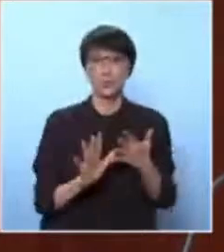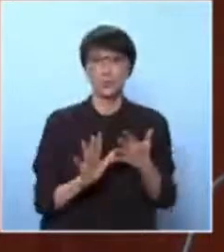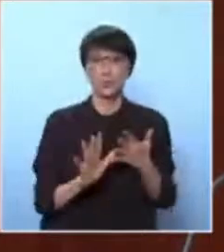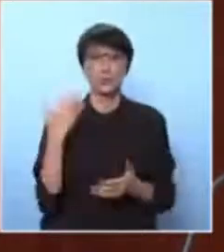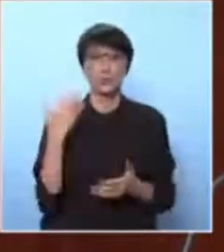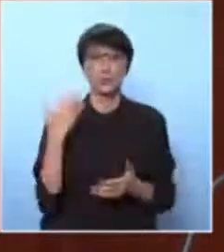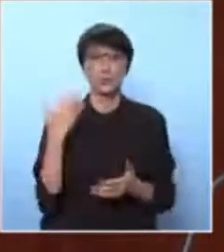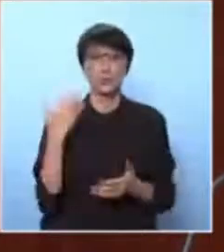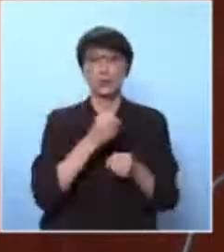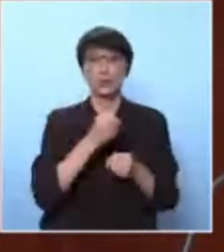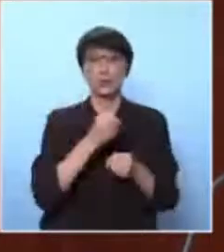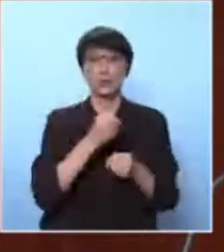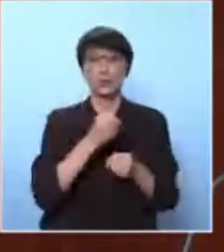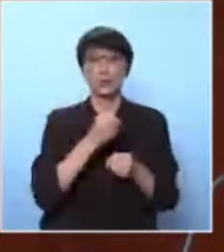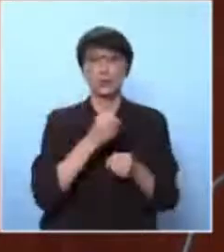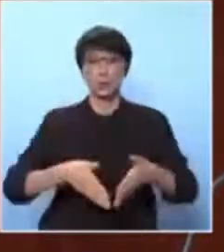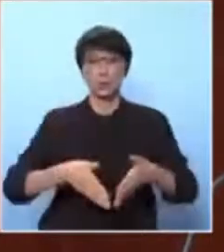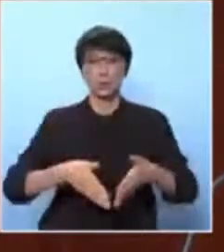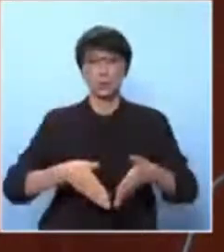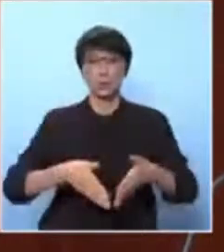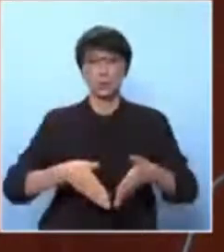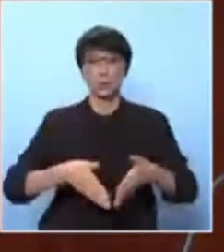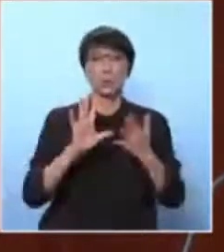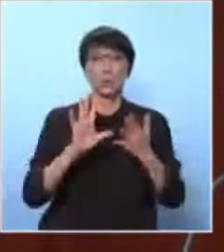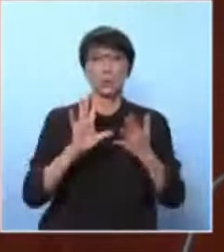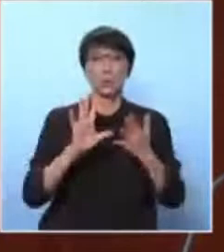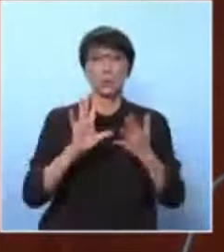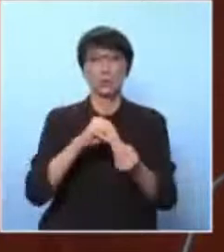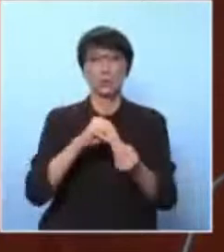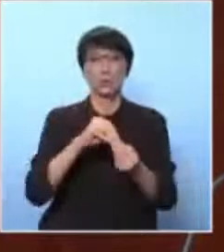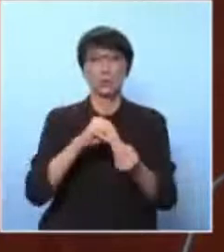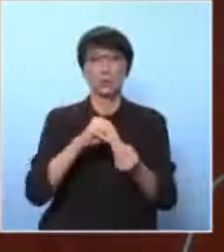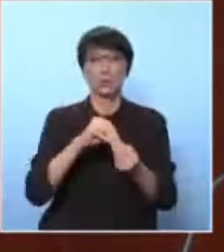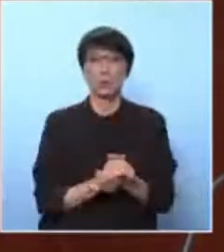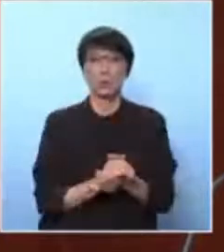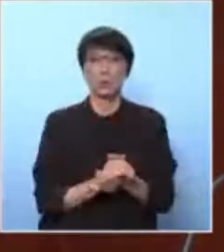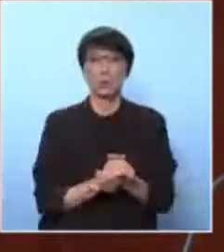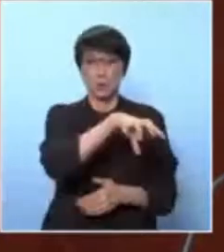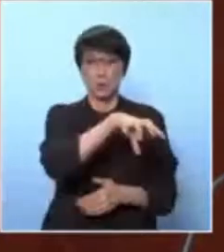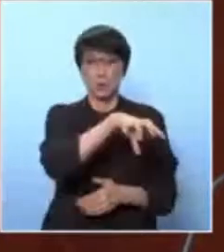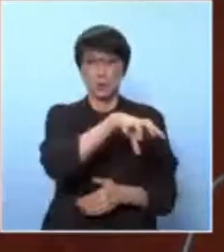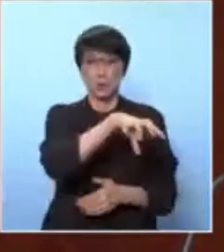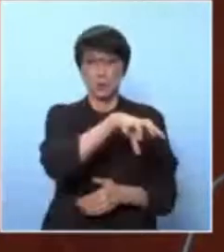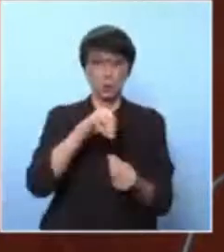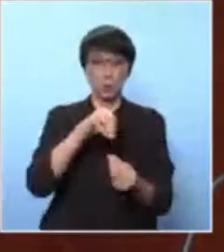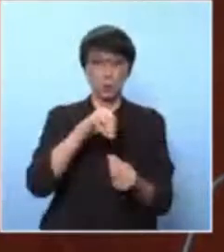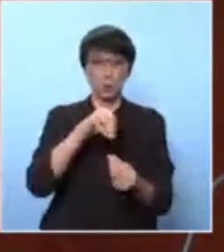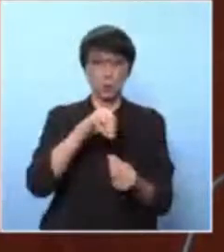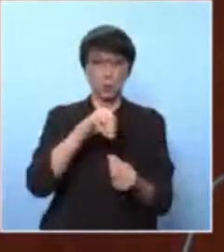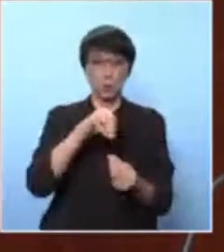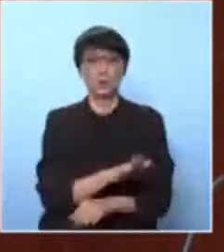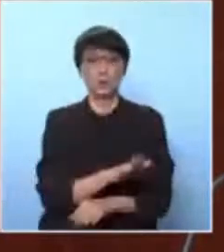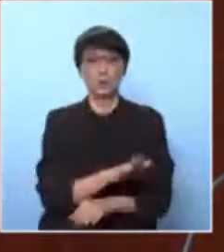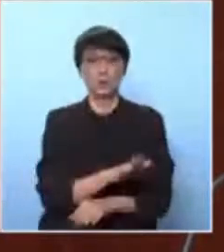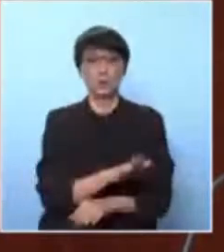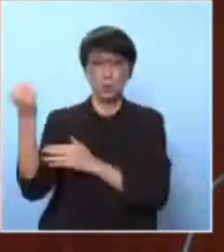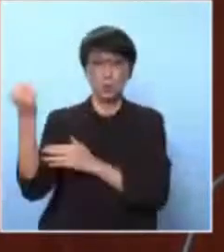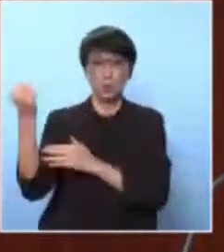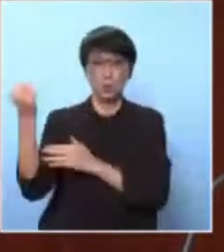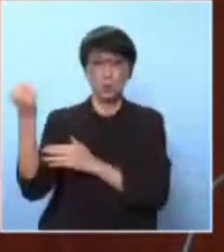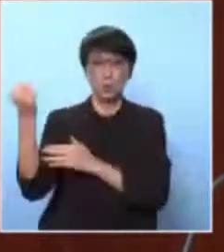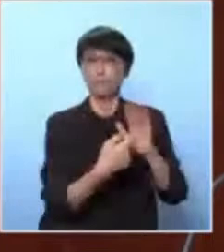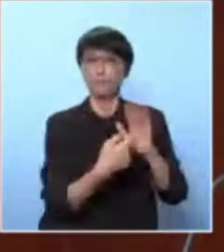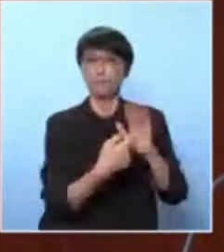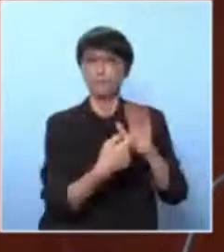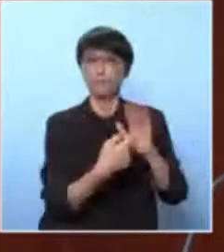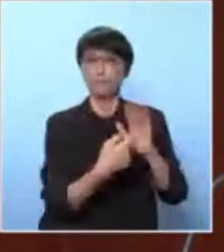the establishment of the care teams, which have contributed considerably towards district care and social services. An example was last month's